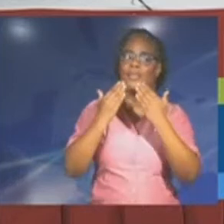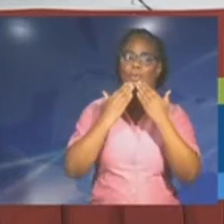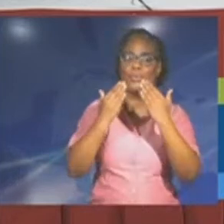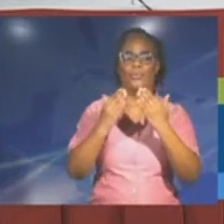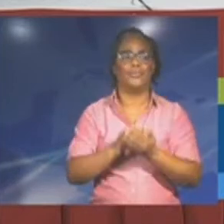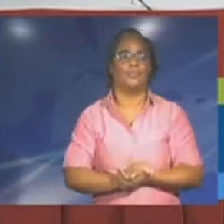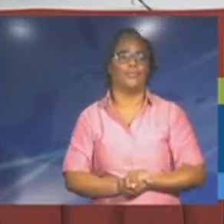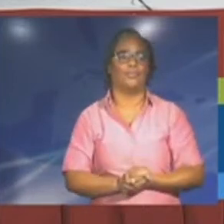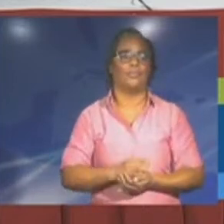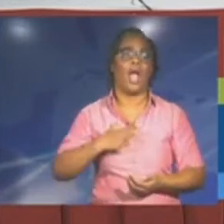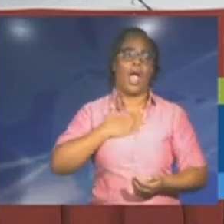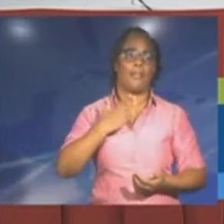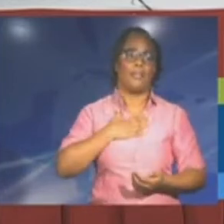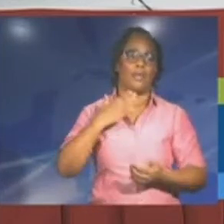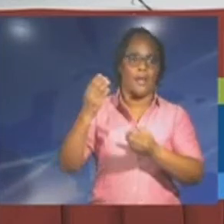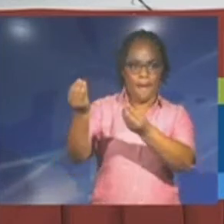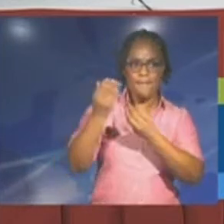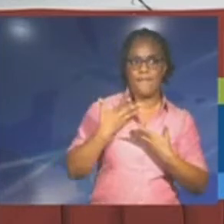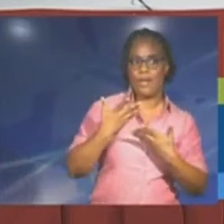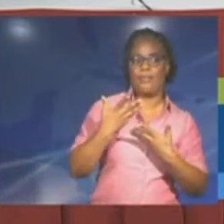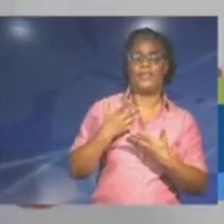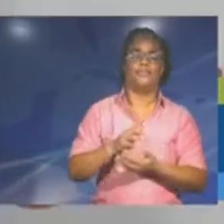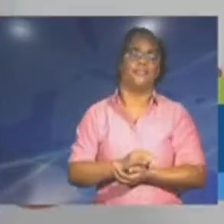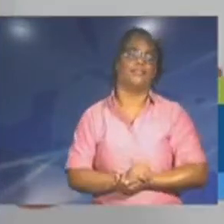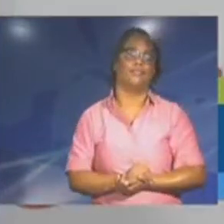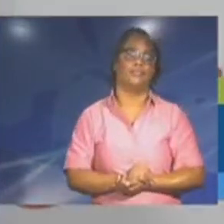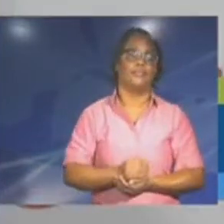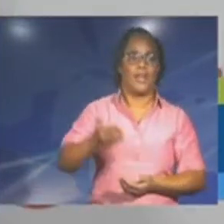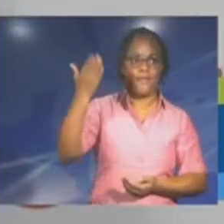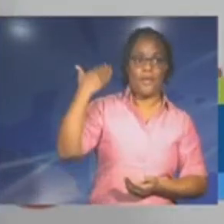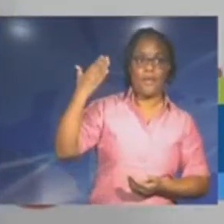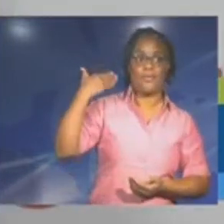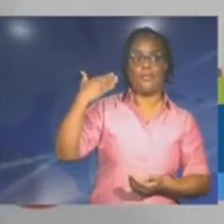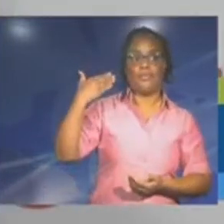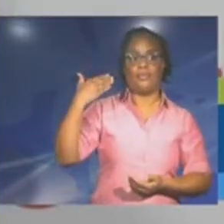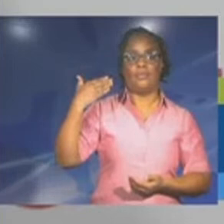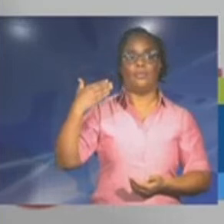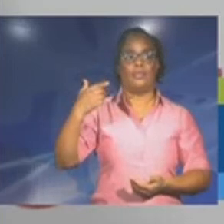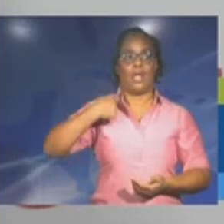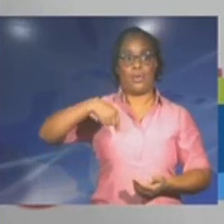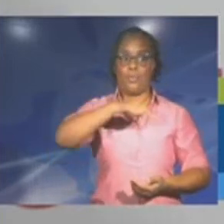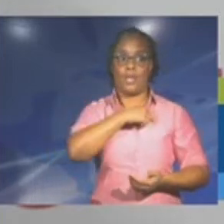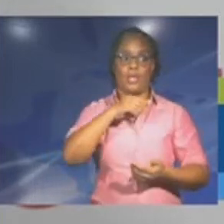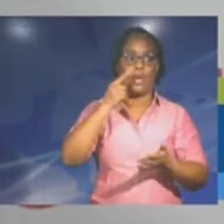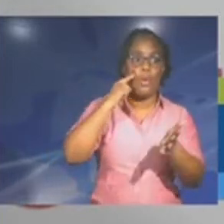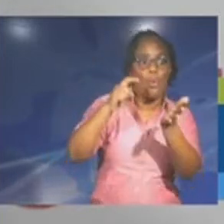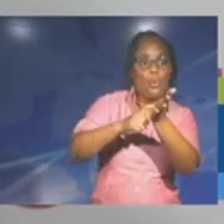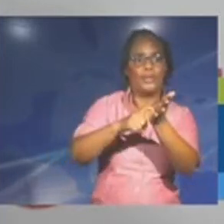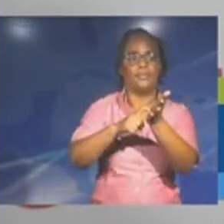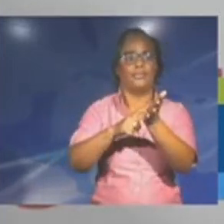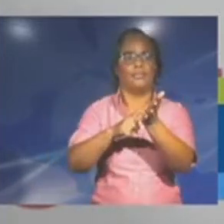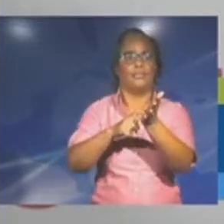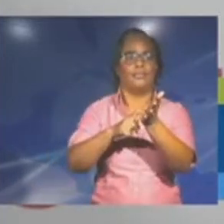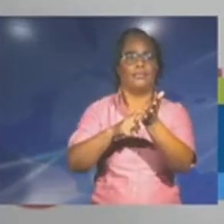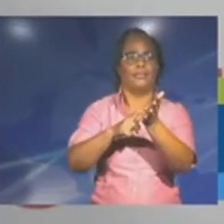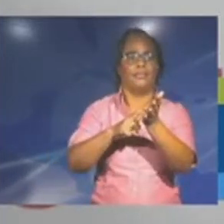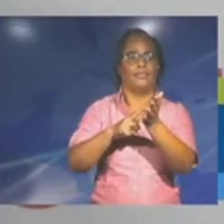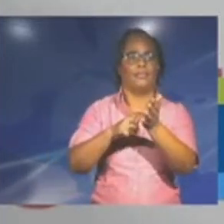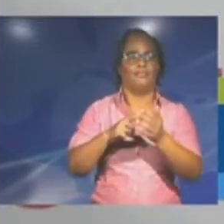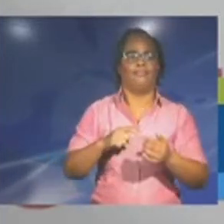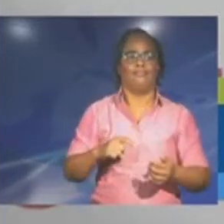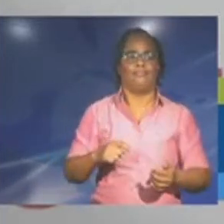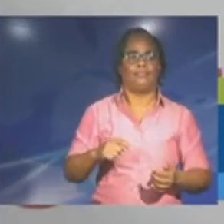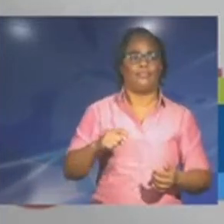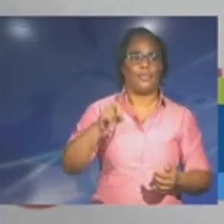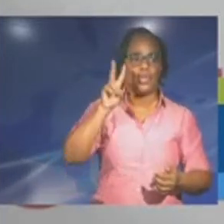glad you have raised the issue. Yeah, so back then, we had identified CMO about 2,000